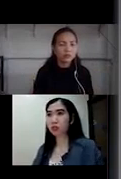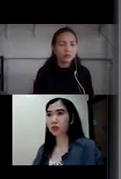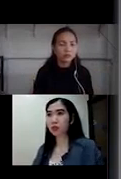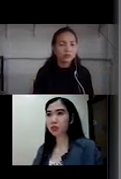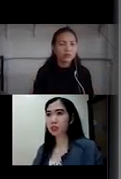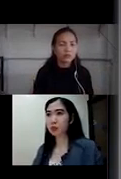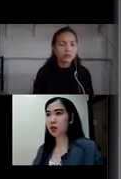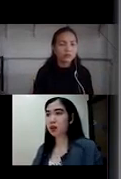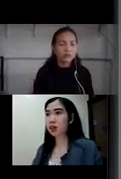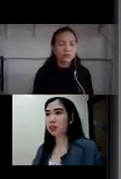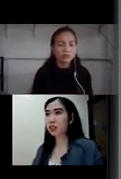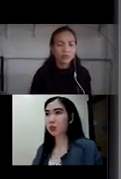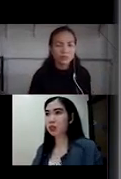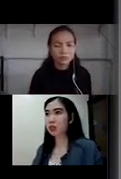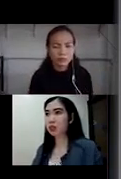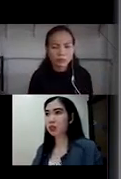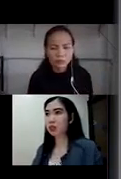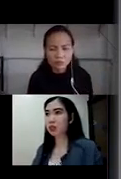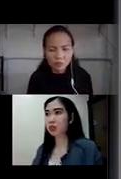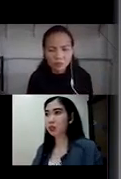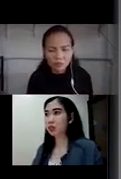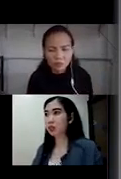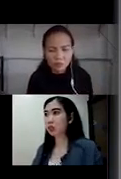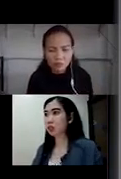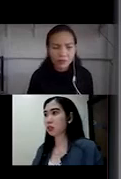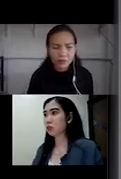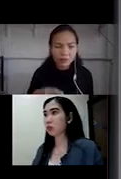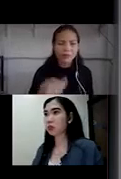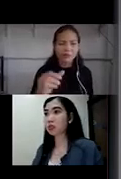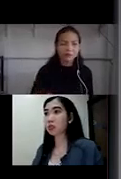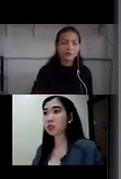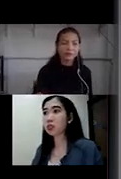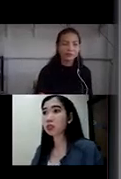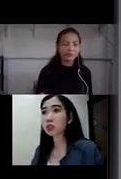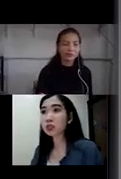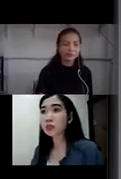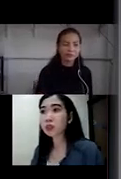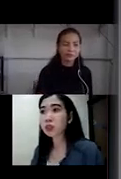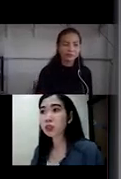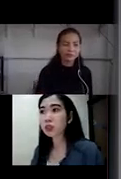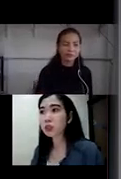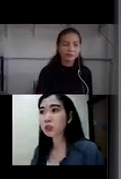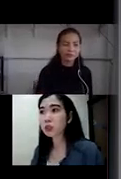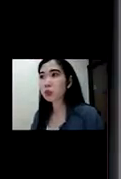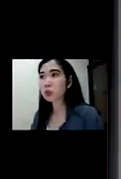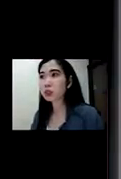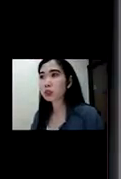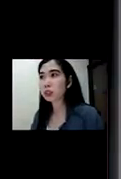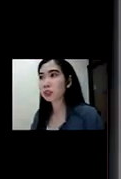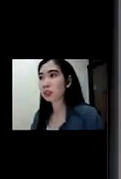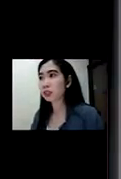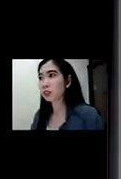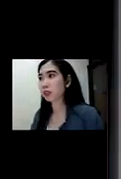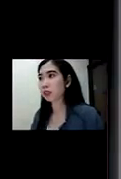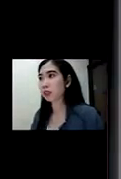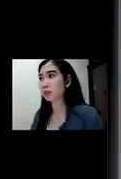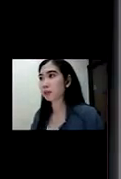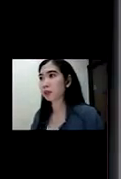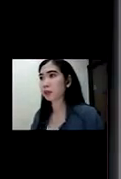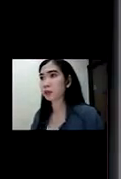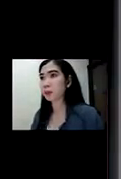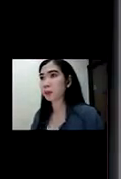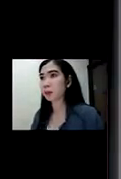You don't have to do this po, I just want it, just want this for you to see the link.